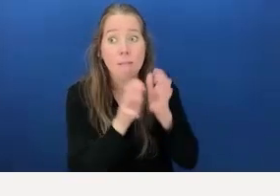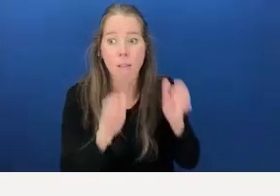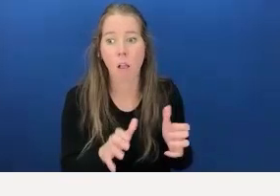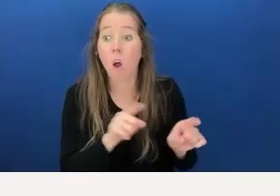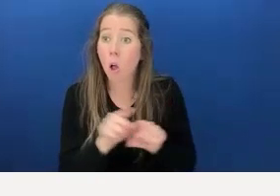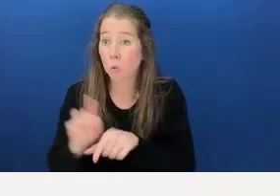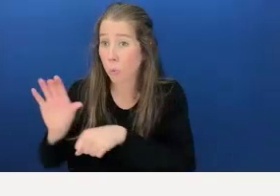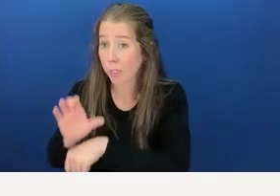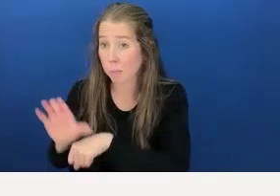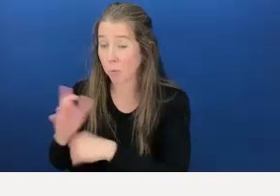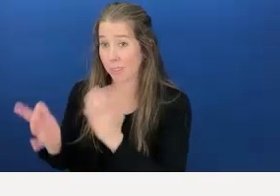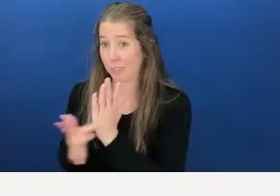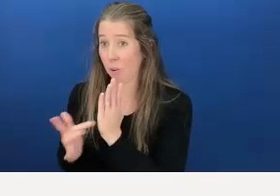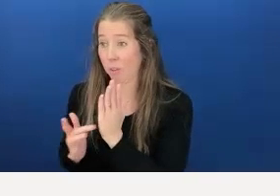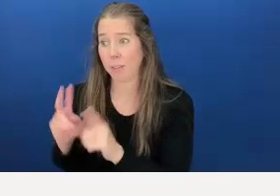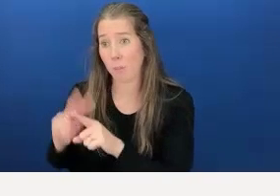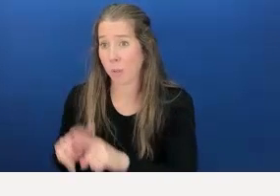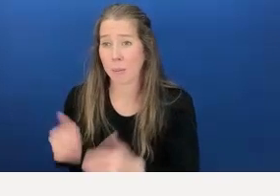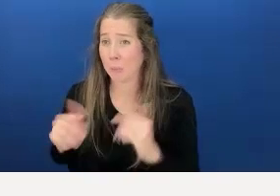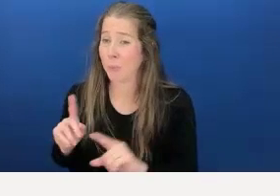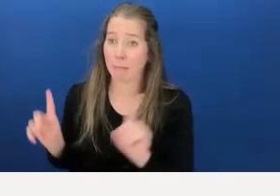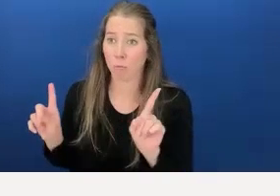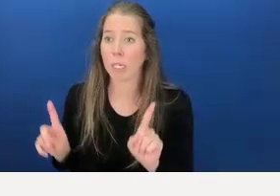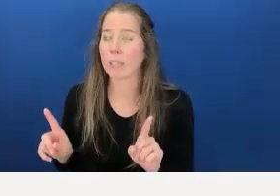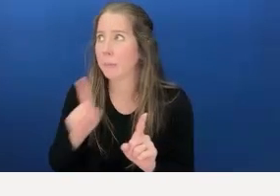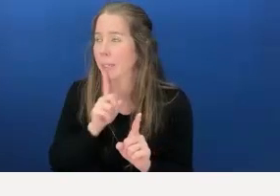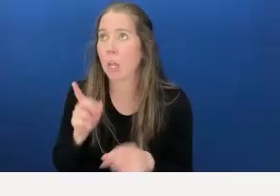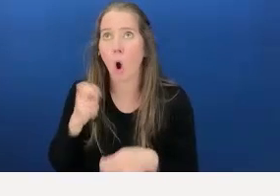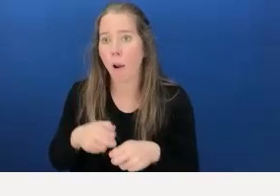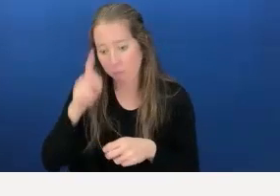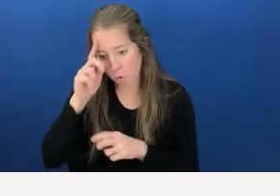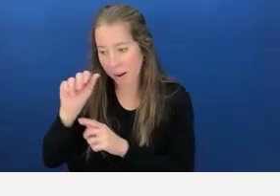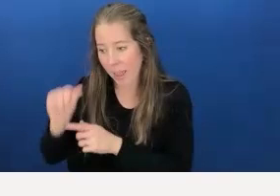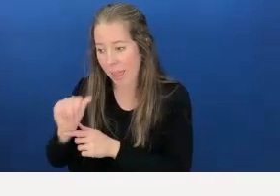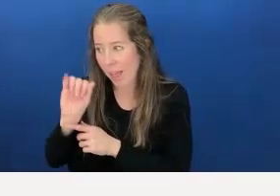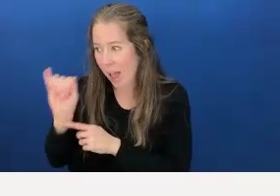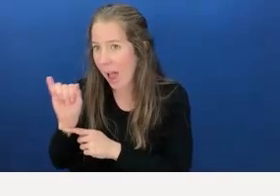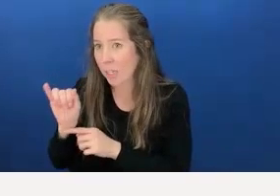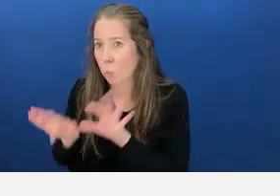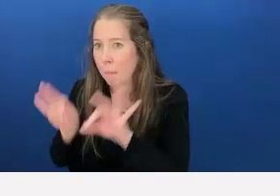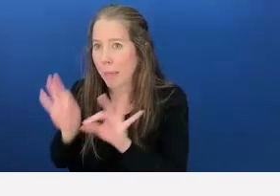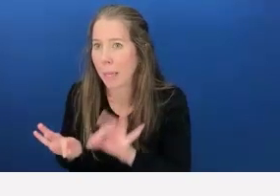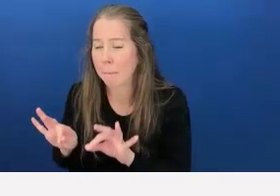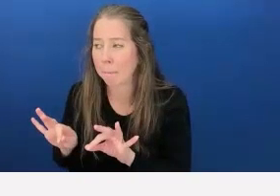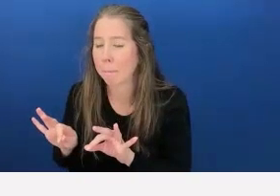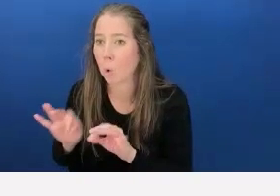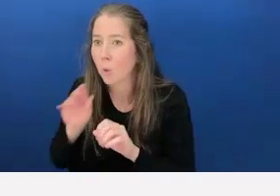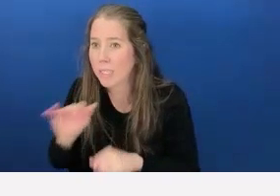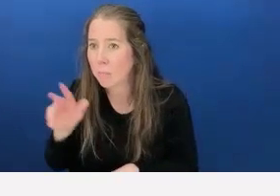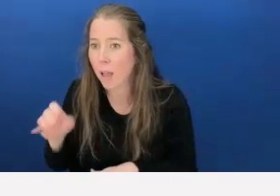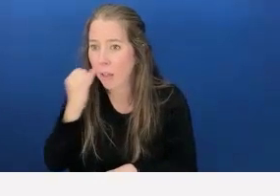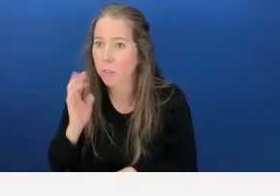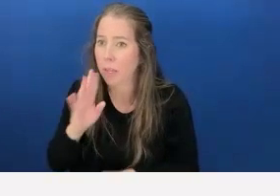computer technology, it's very difficult for AI to pick up or spell when you're talking about C++,